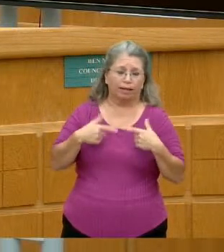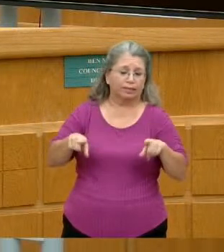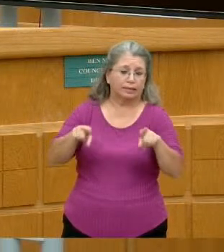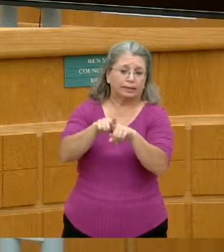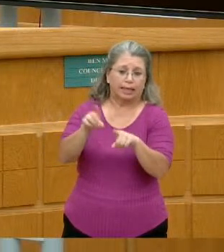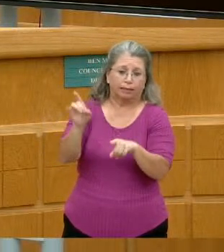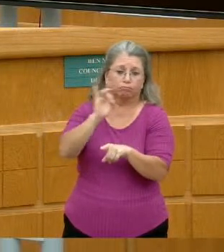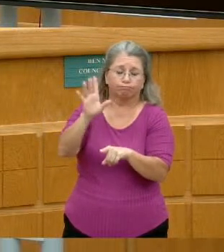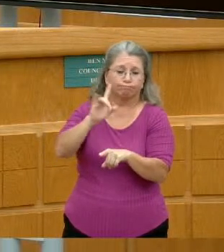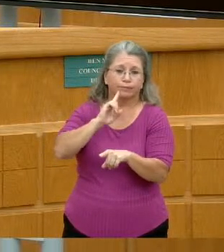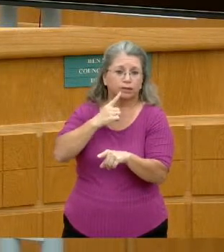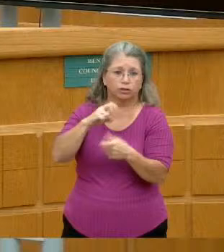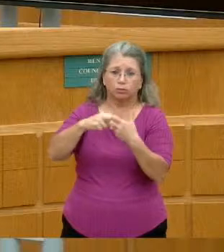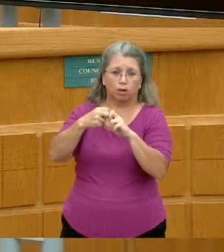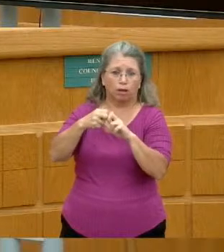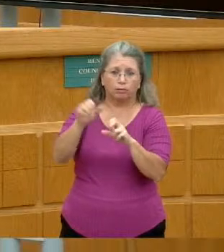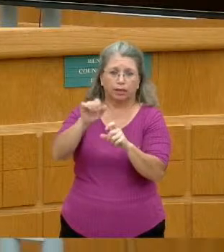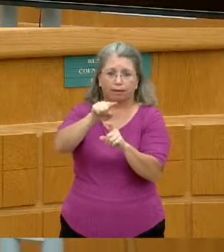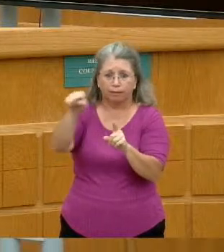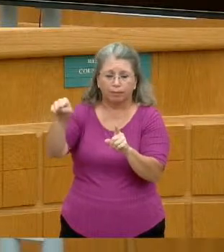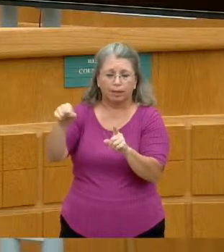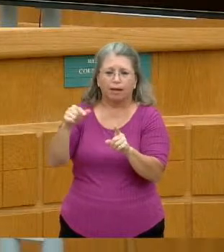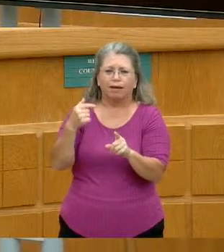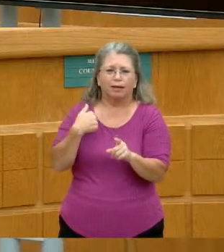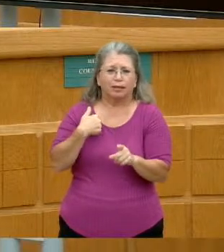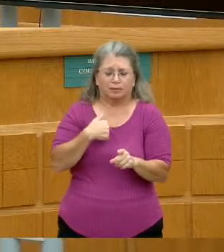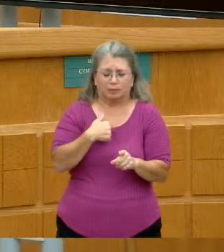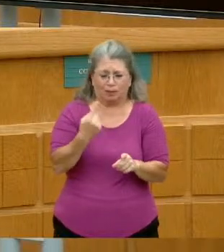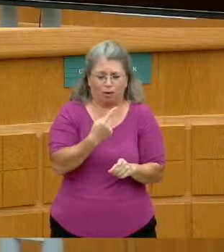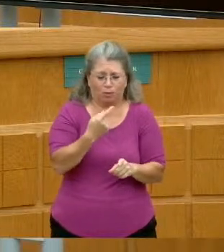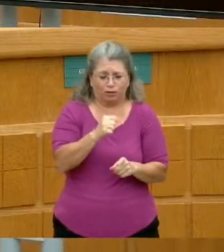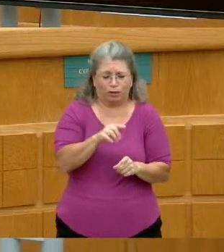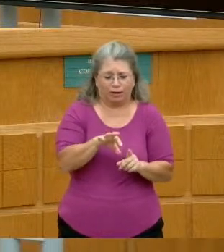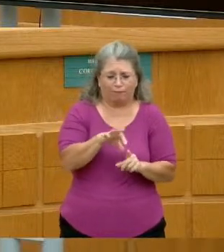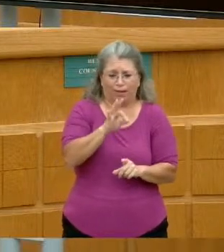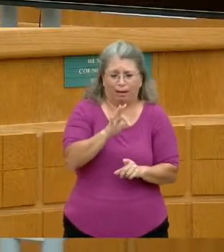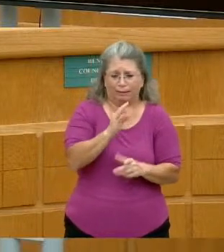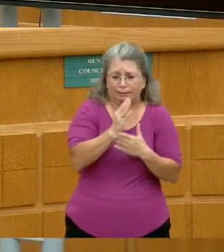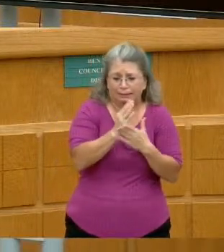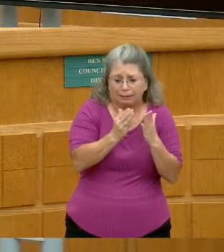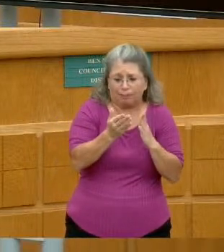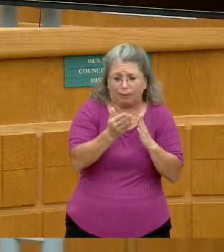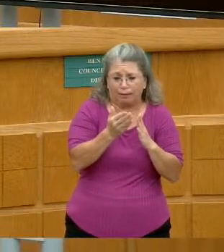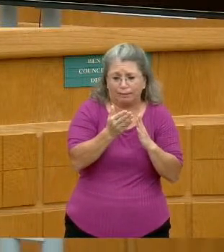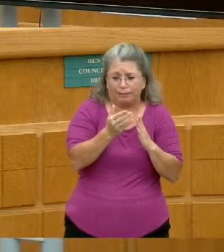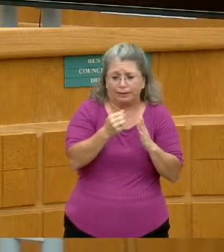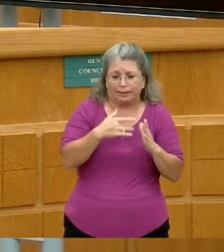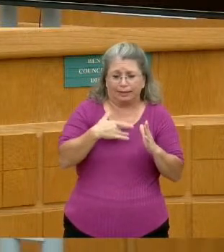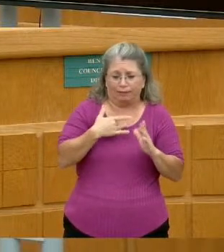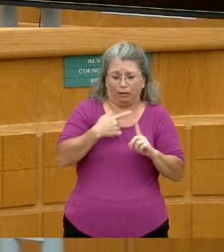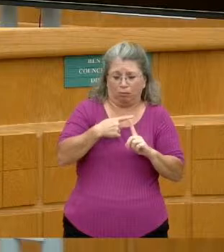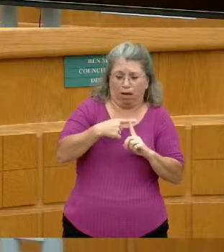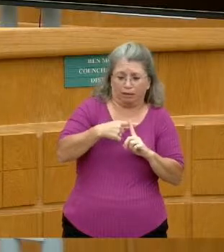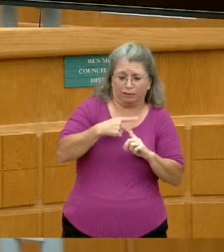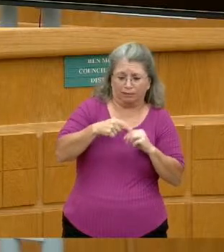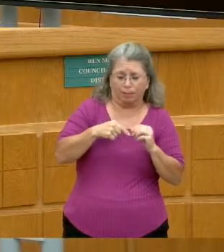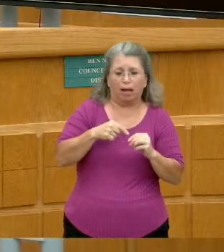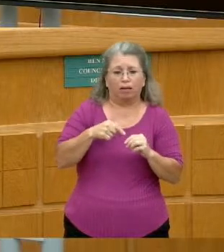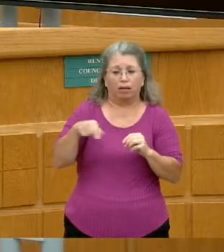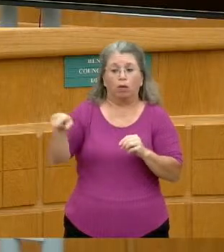And you always try to find a little nugget of something to be positive about. Those folks have a major challenge on their